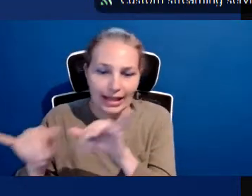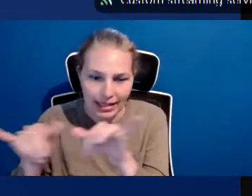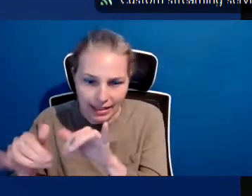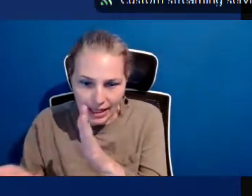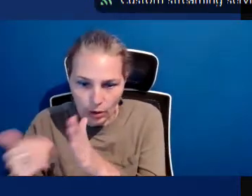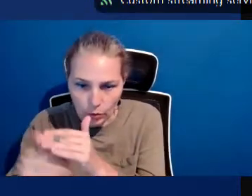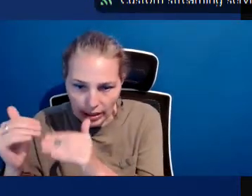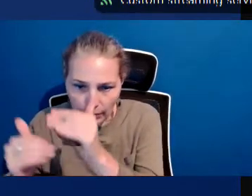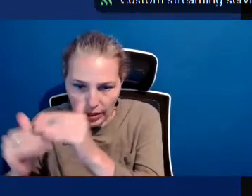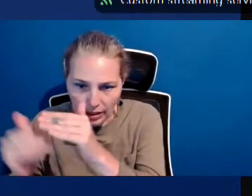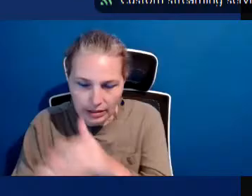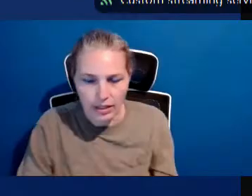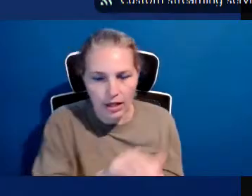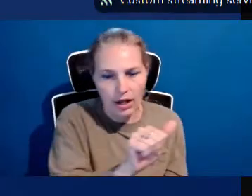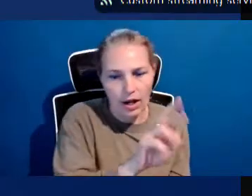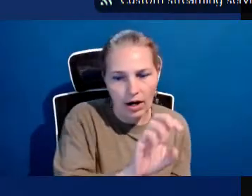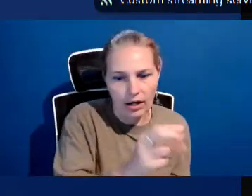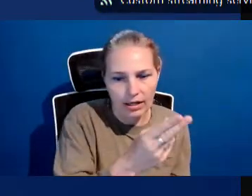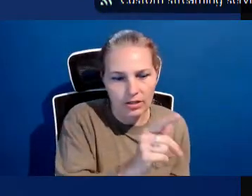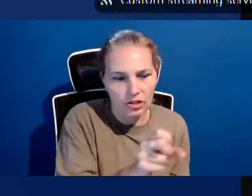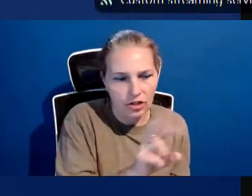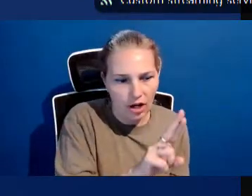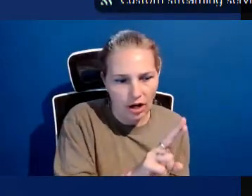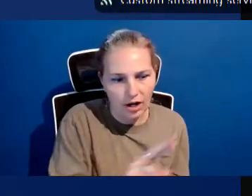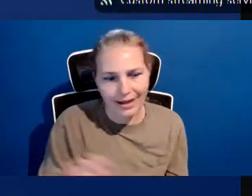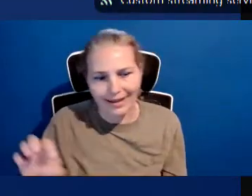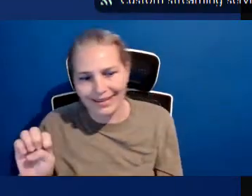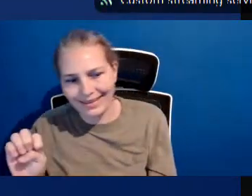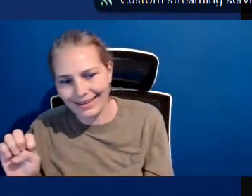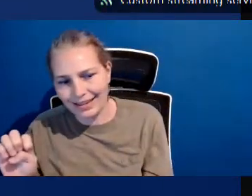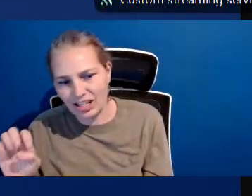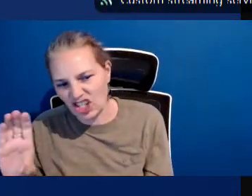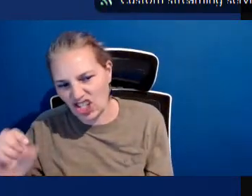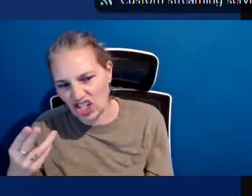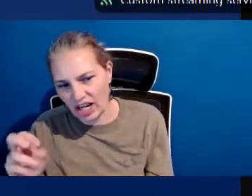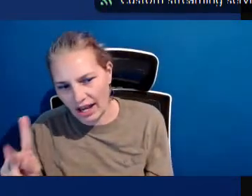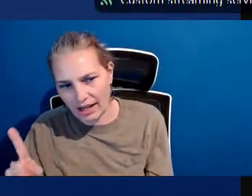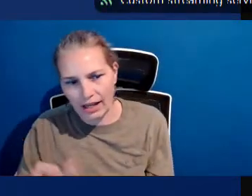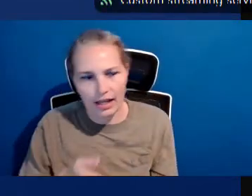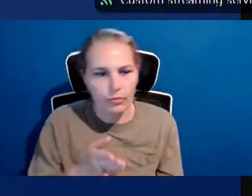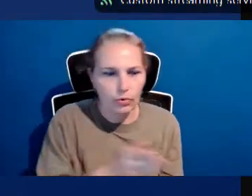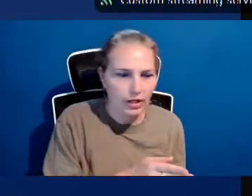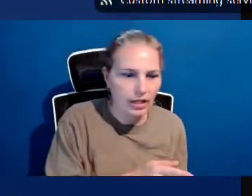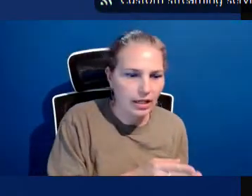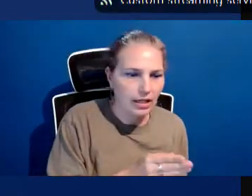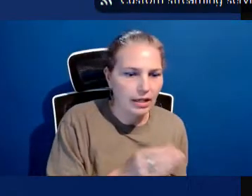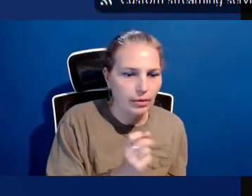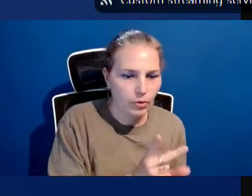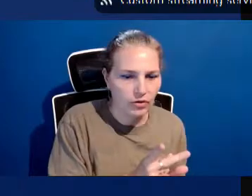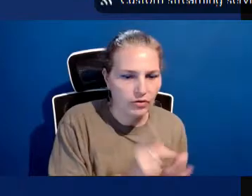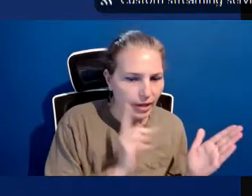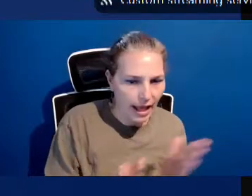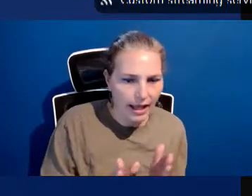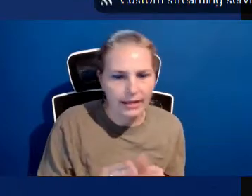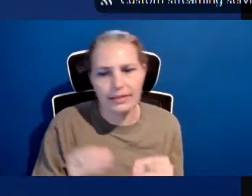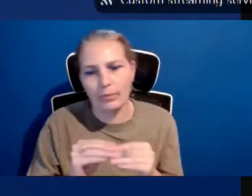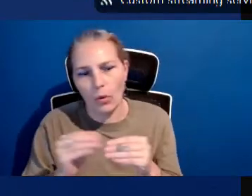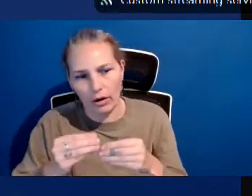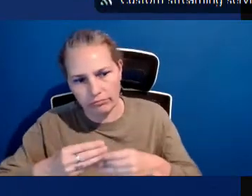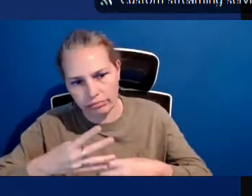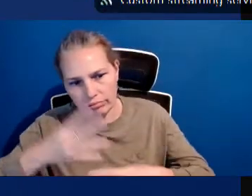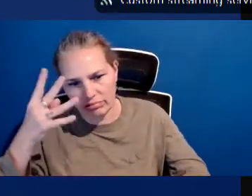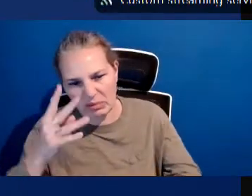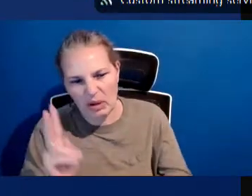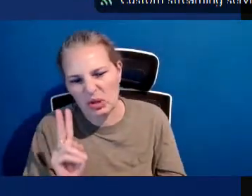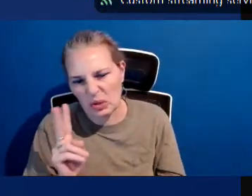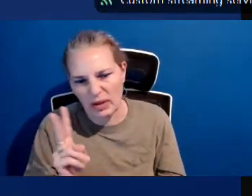take 2 minutes is how long it would take to watch that express lane on the road to recovery video. And from there, I think the last slide